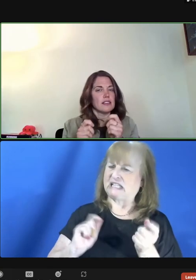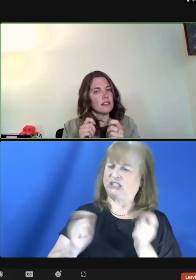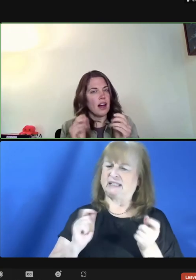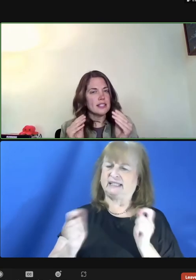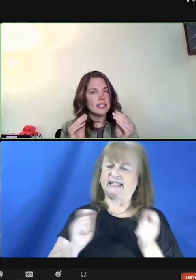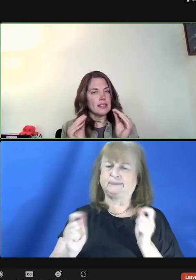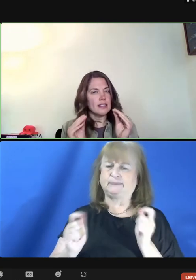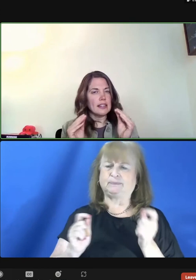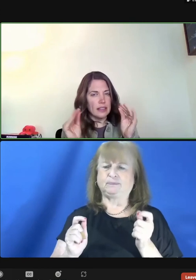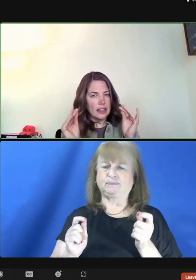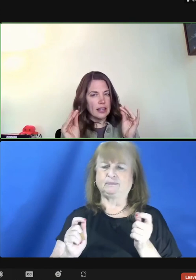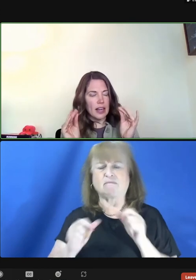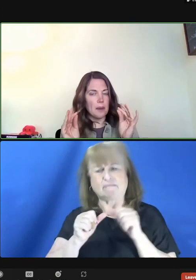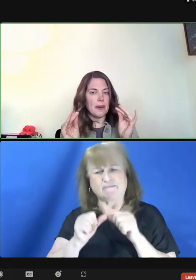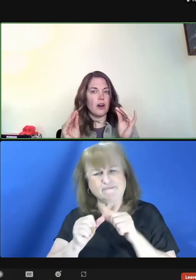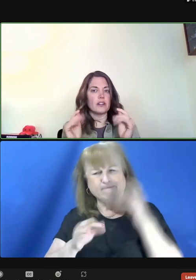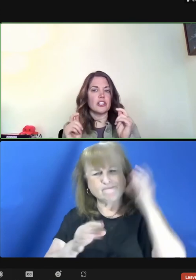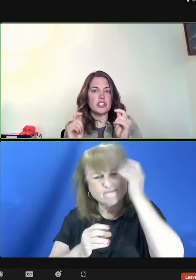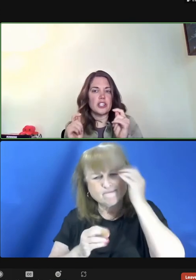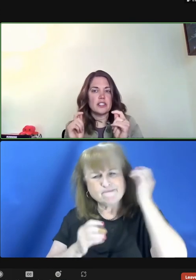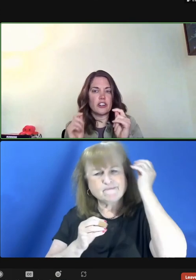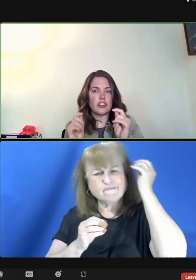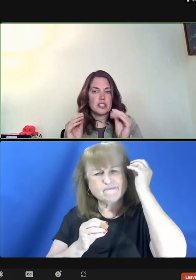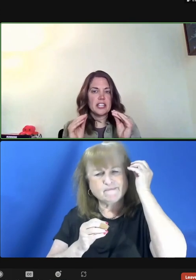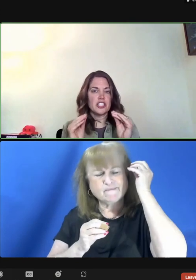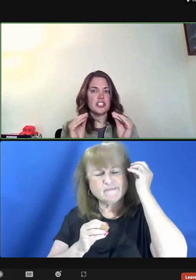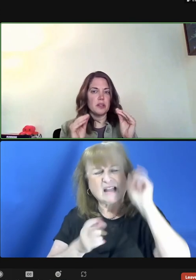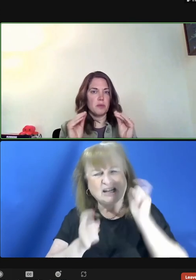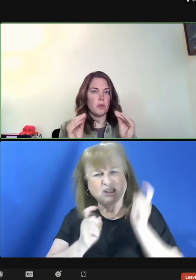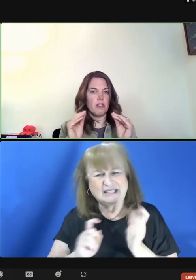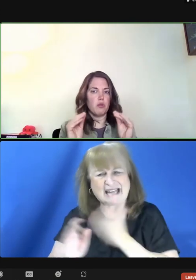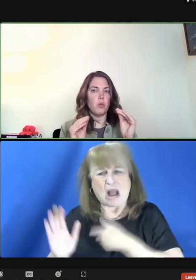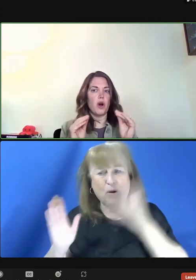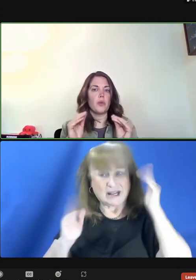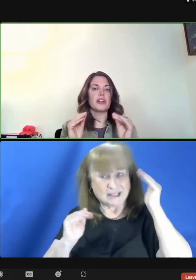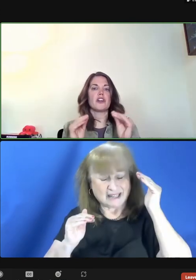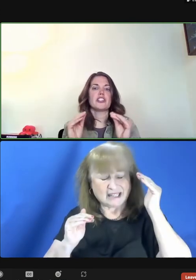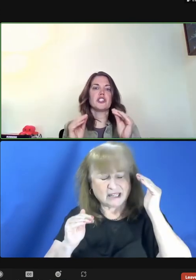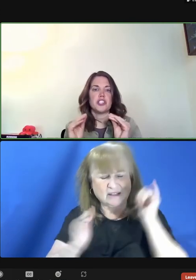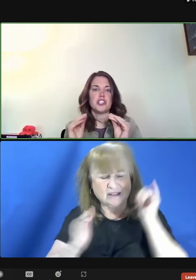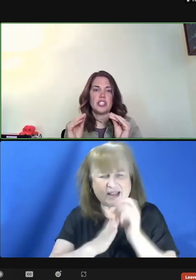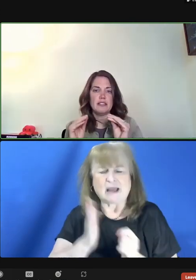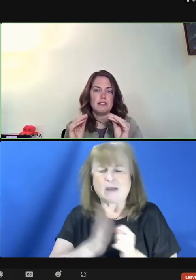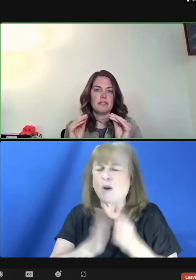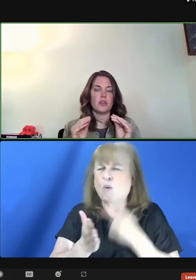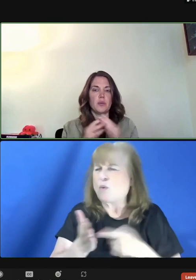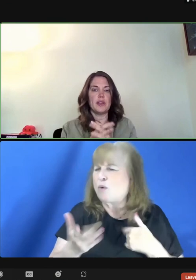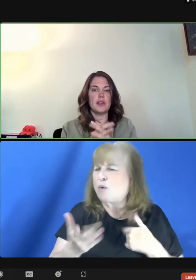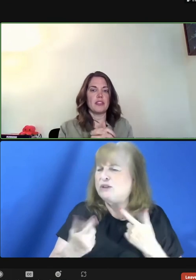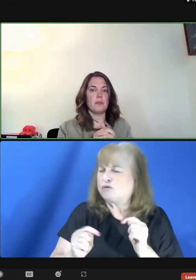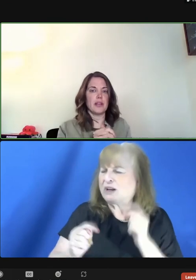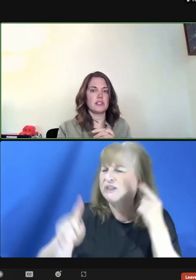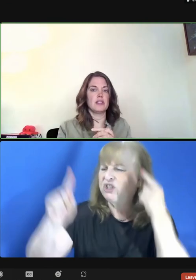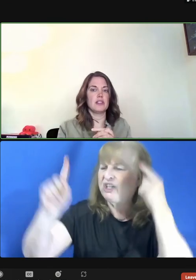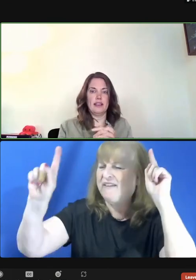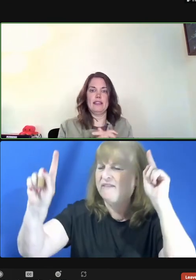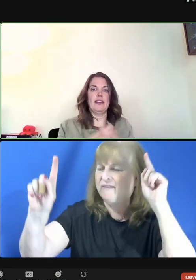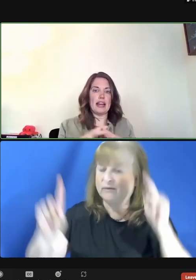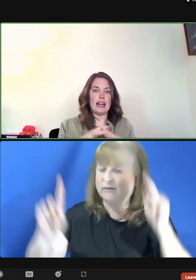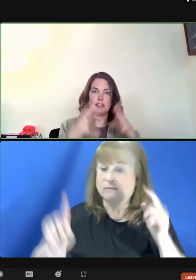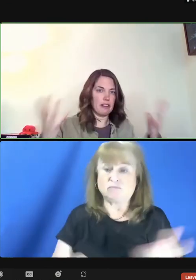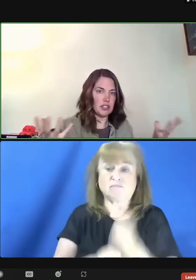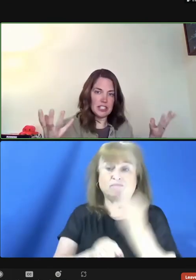adjusting, constantly thinking about, adjusting our expectations in the moment of what we are trying to achieve, so that we get the